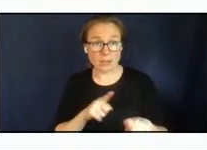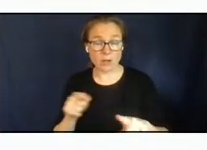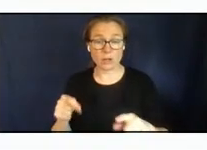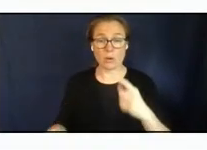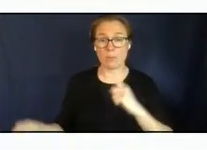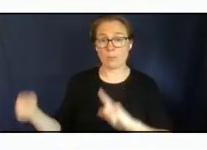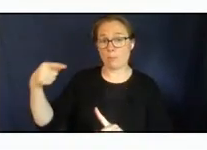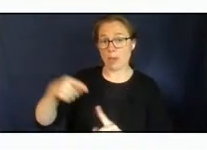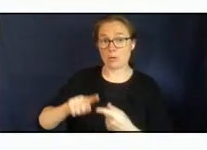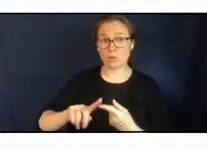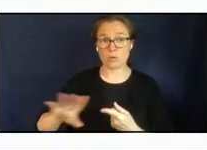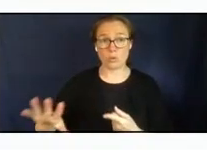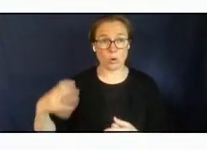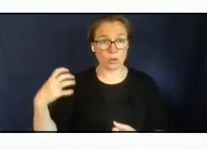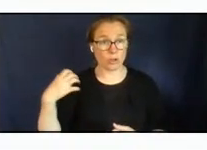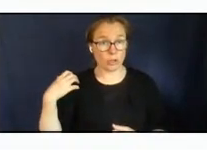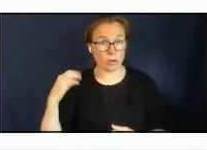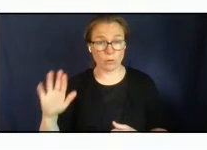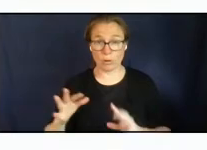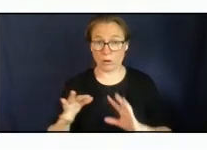if you'd like at this point.